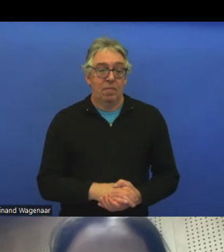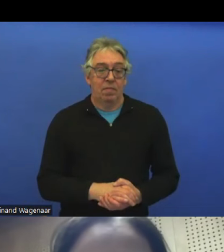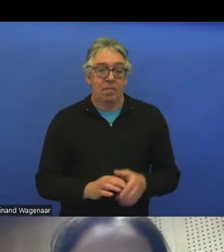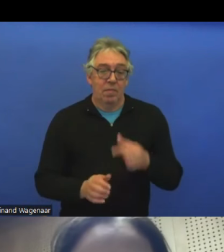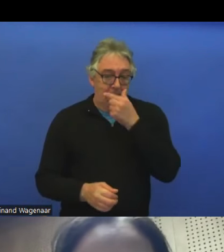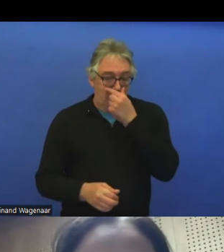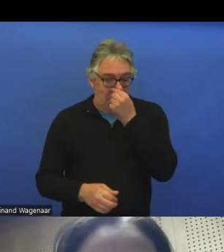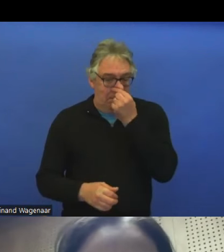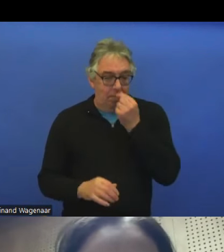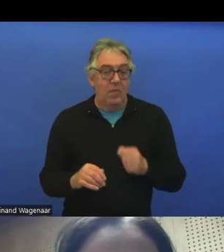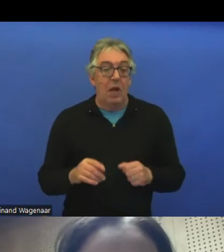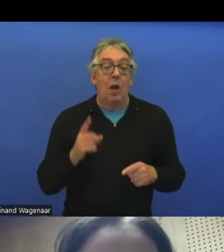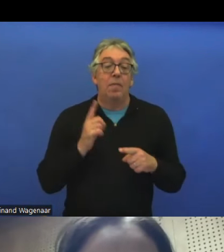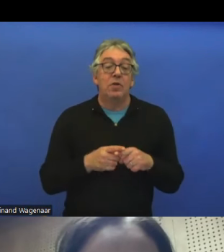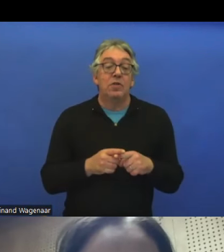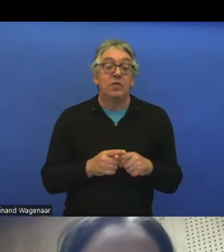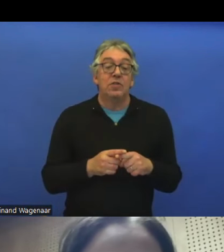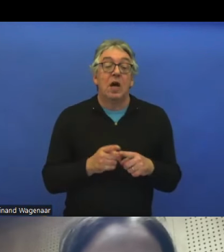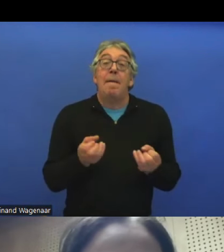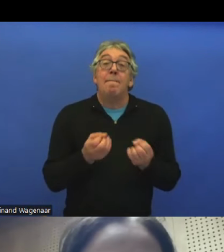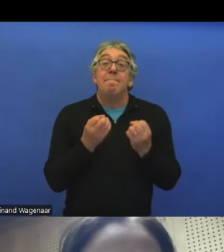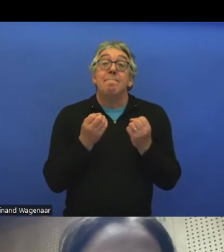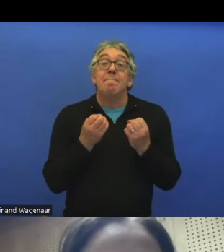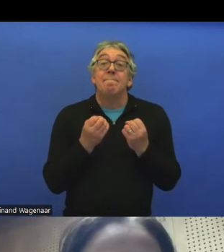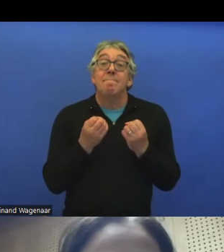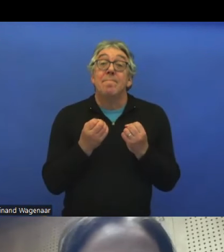form. Can we go to the next slide?